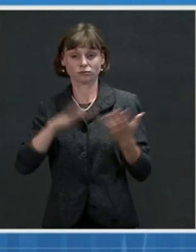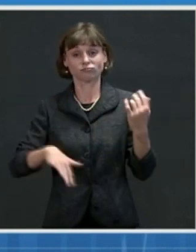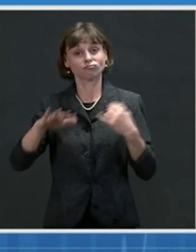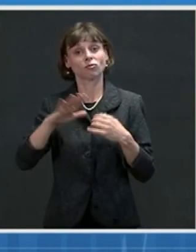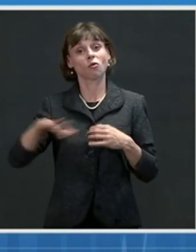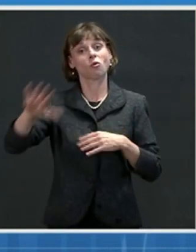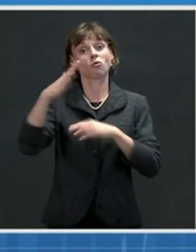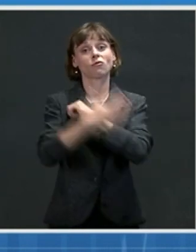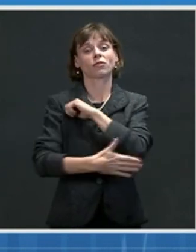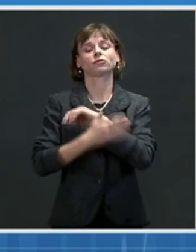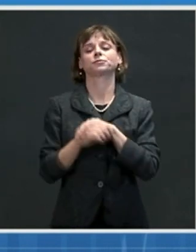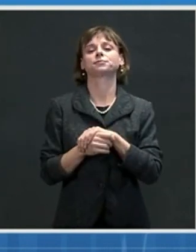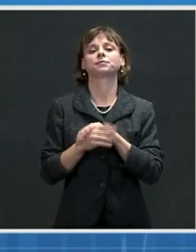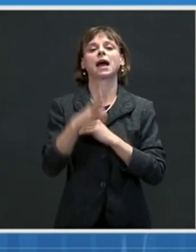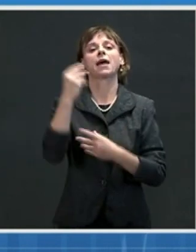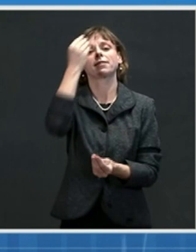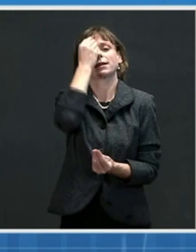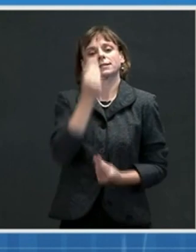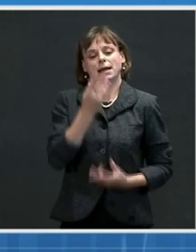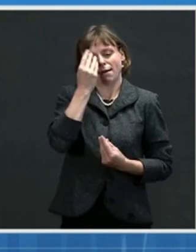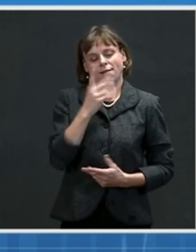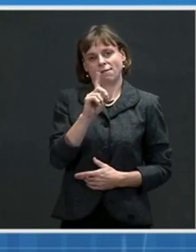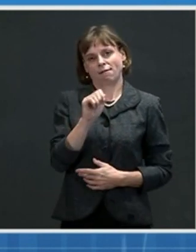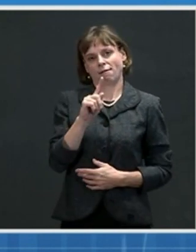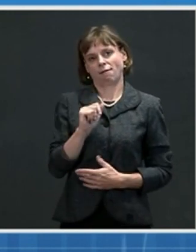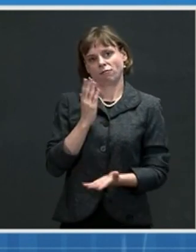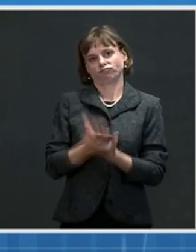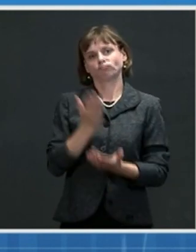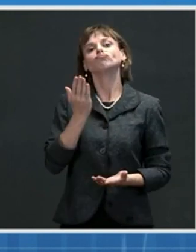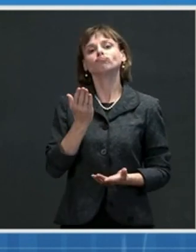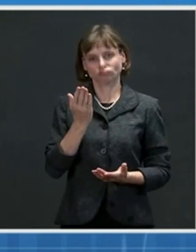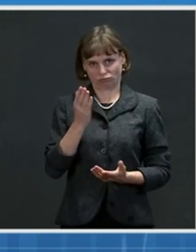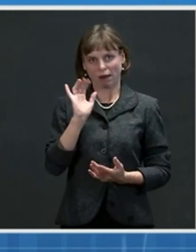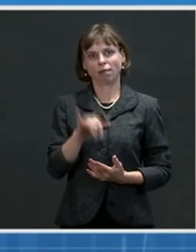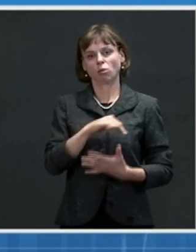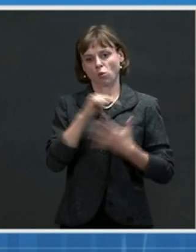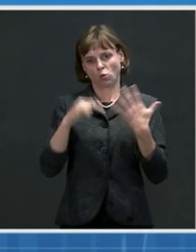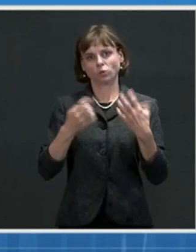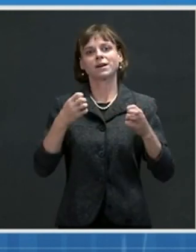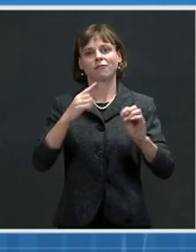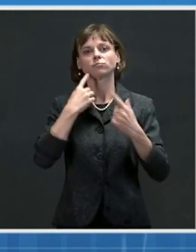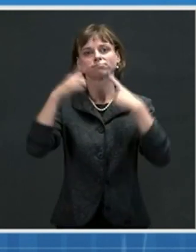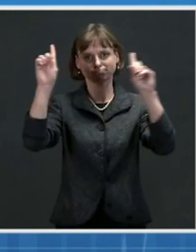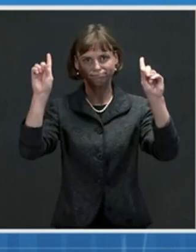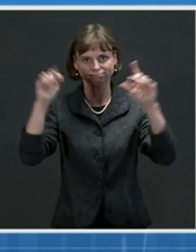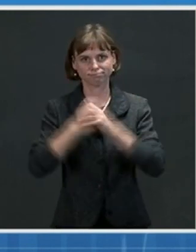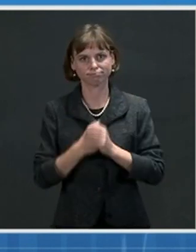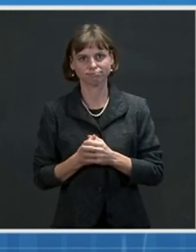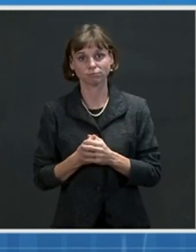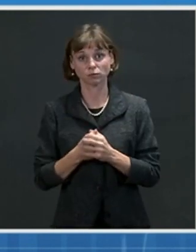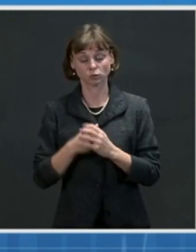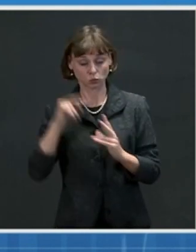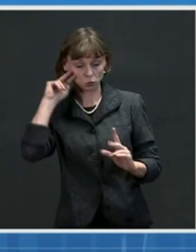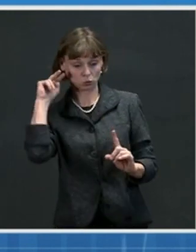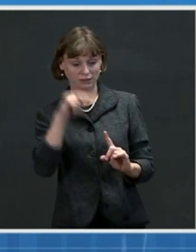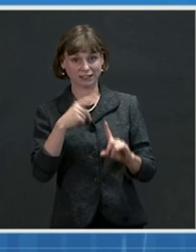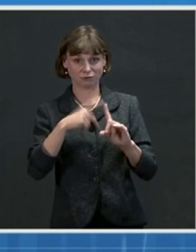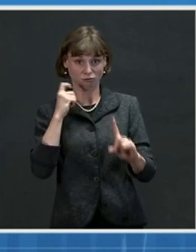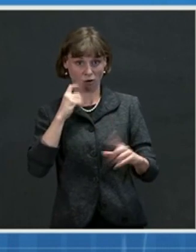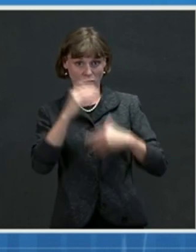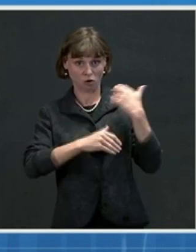And the data show that these efforts are working. As you can see on our vaccination progress report,